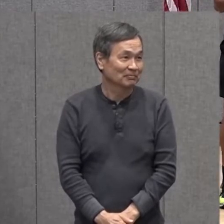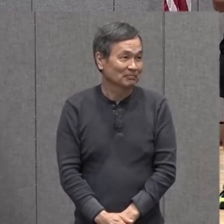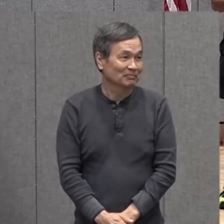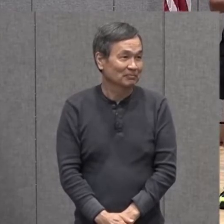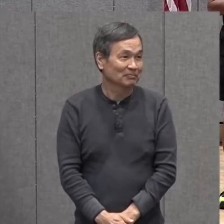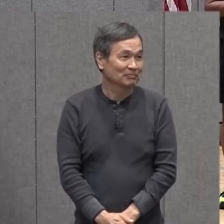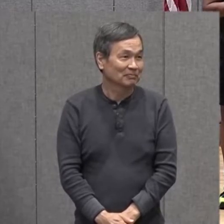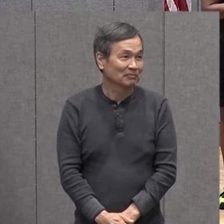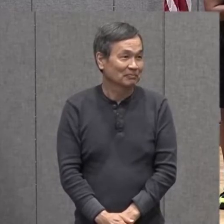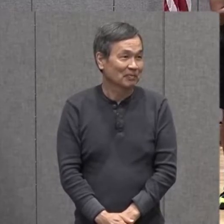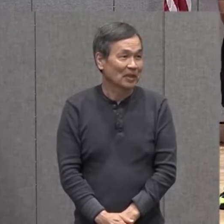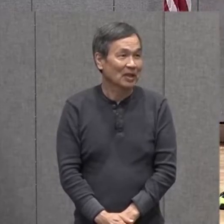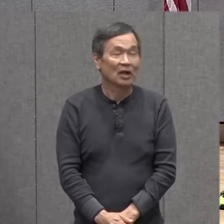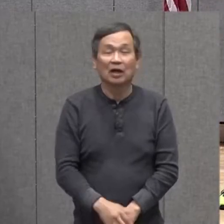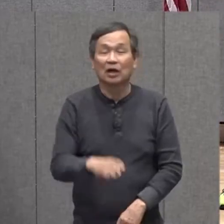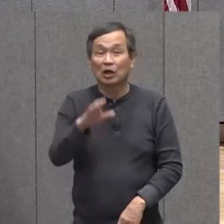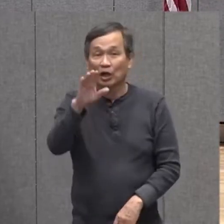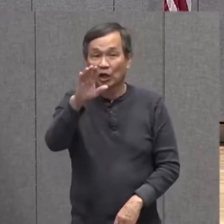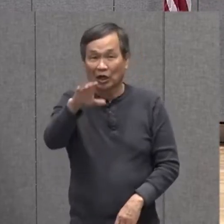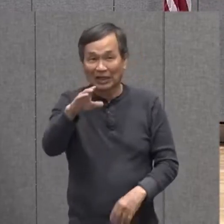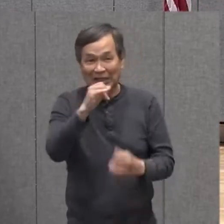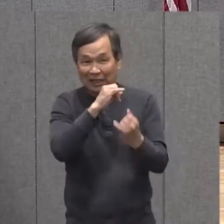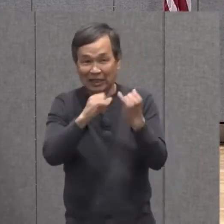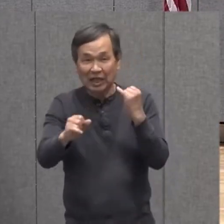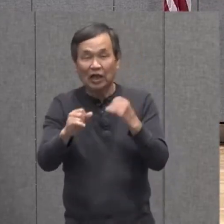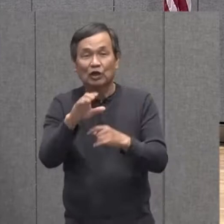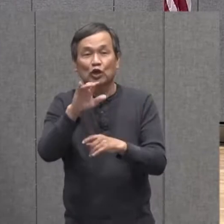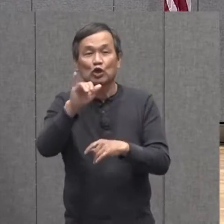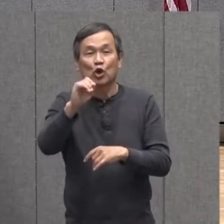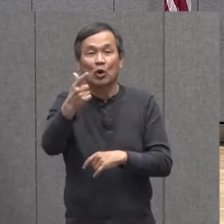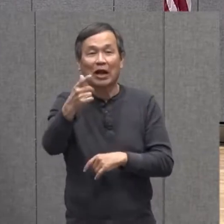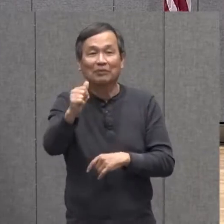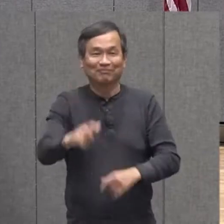Hornbeck. And we'll be back with a little yoga.